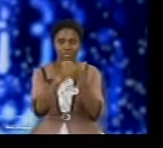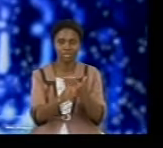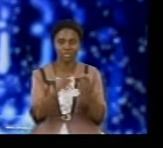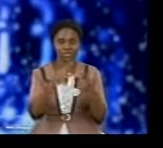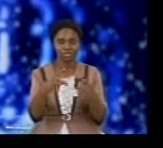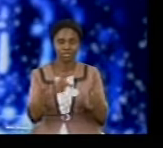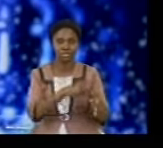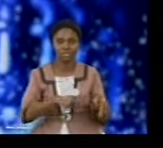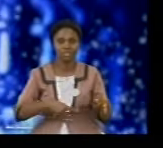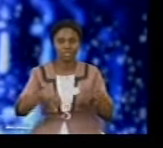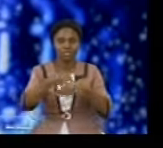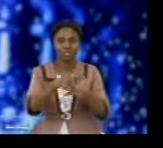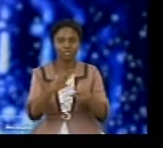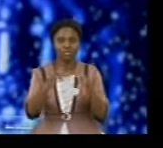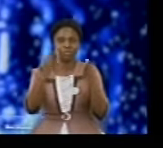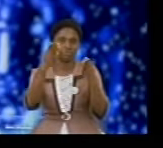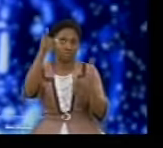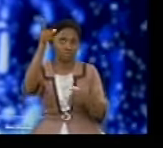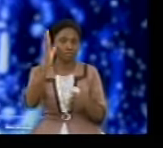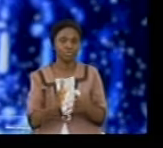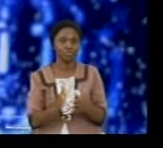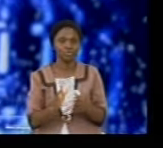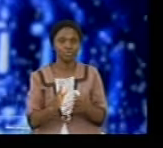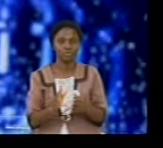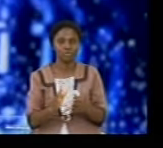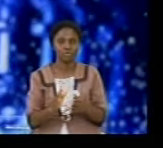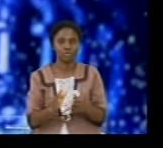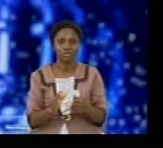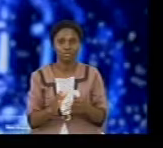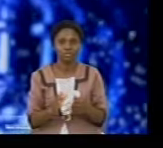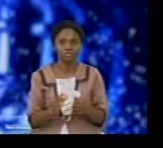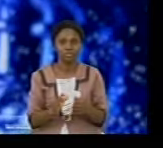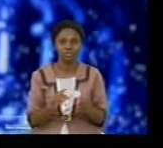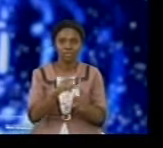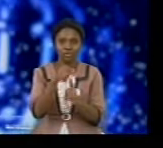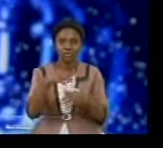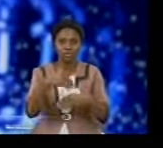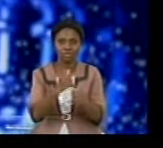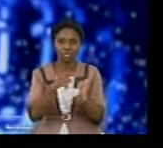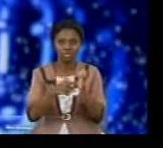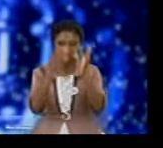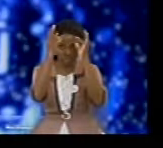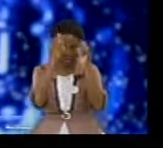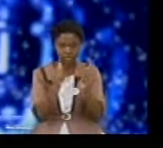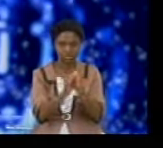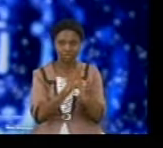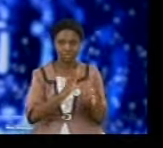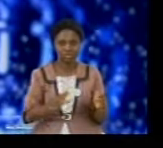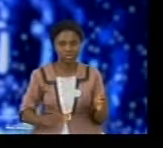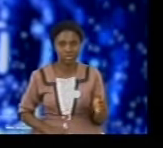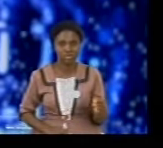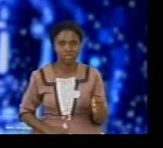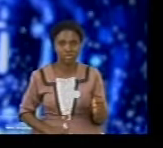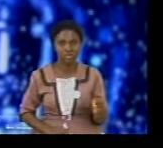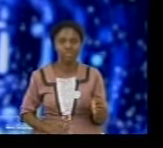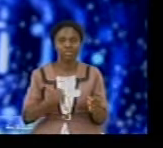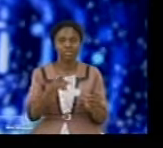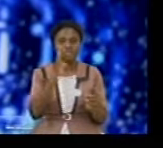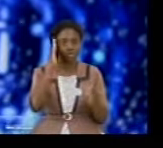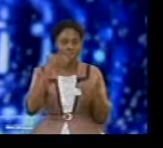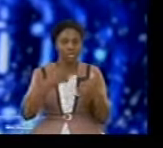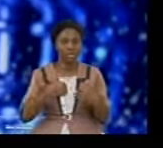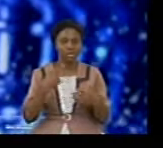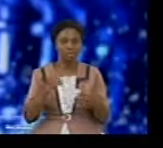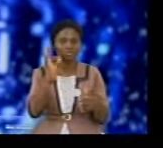And once we have made this decision to follow the Lord Jesus Christ, there must be that determination to bring forth the fruit of the Spirit, to abide in the Lord at all times,